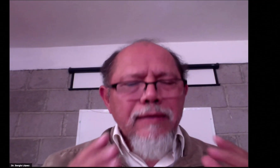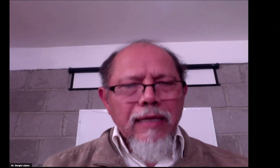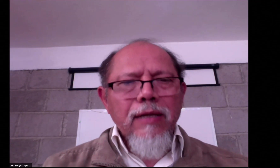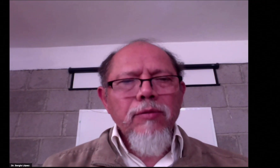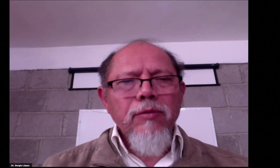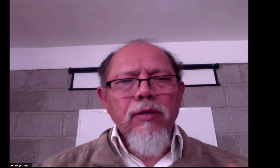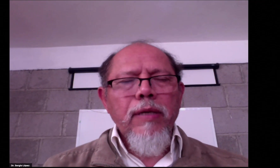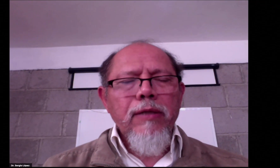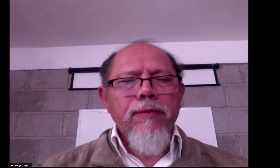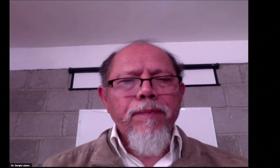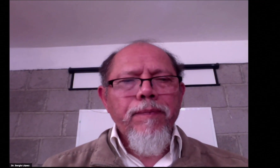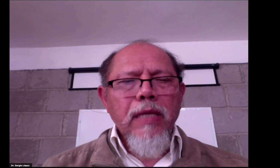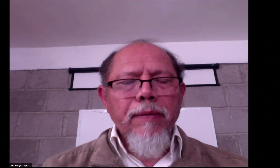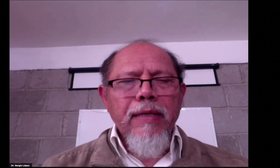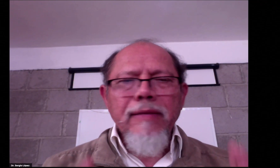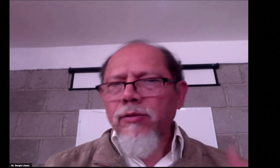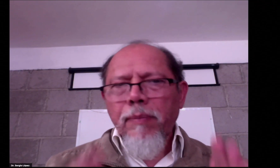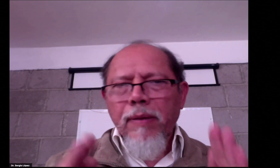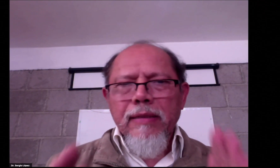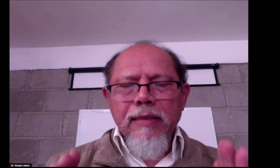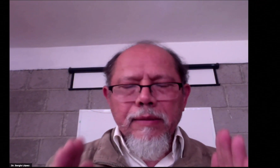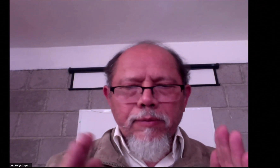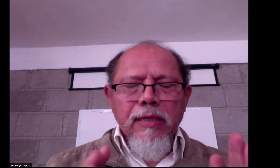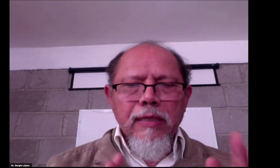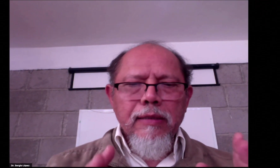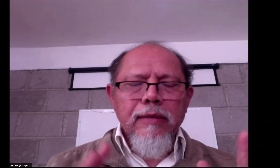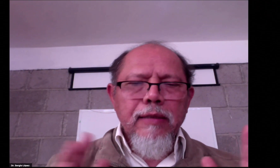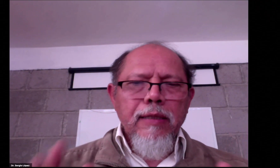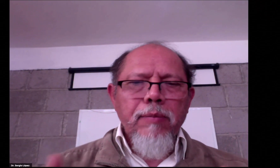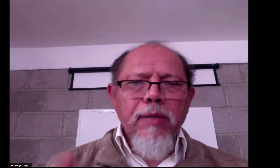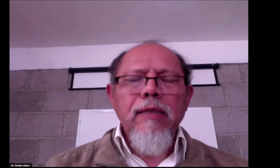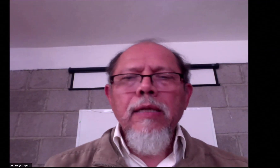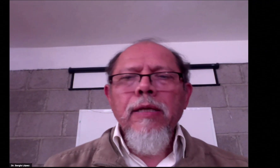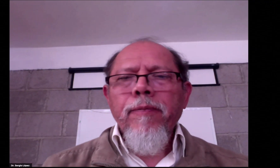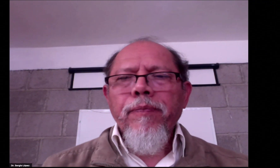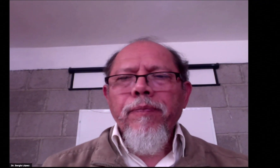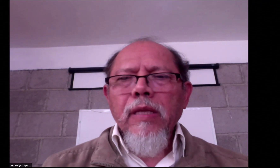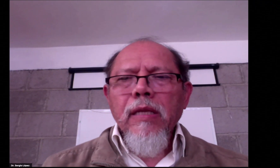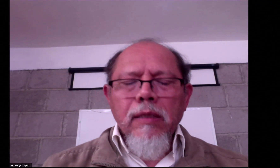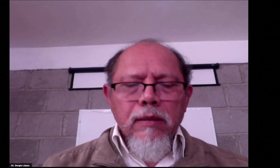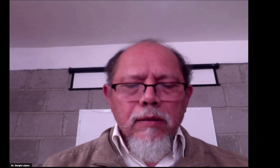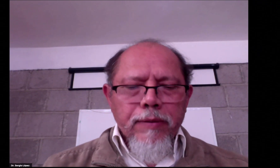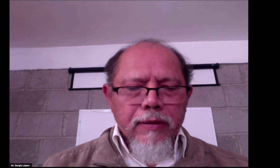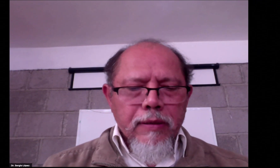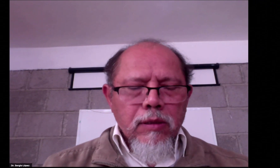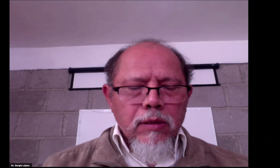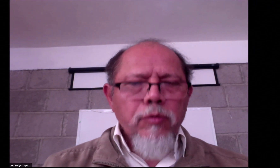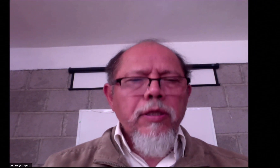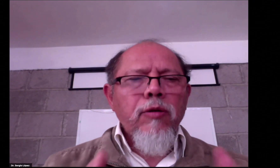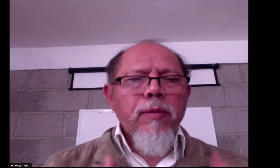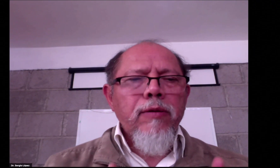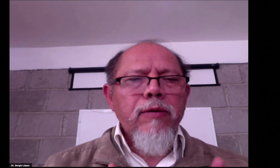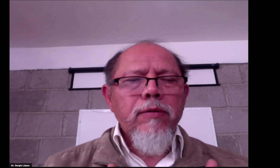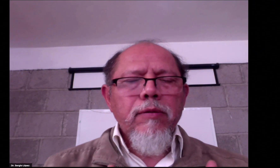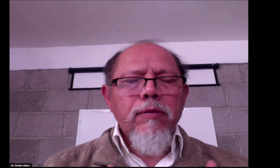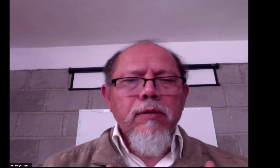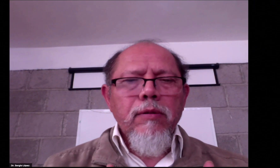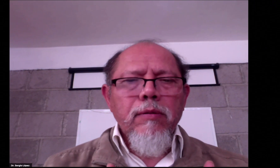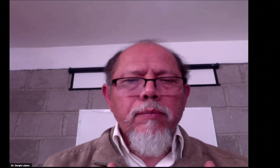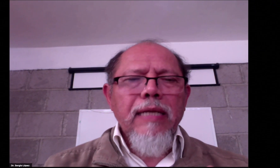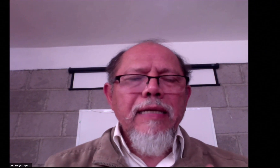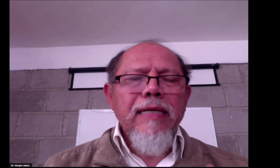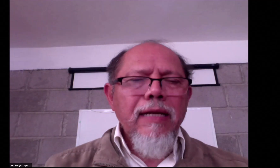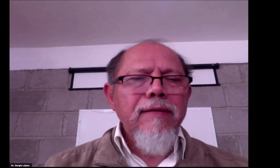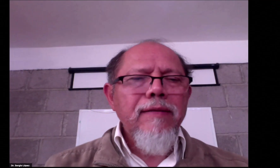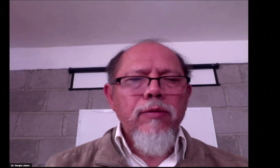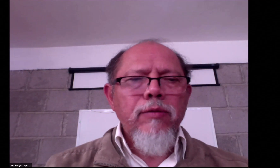that it will let us or let the human being grow. And I will stop here. So,